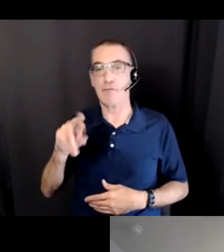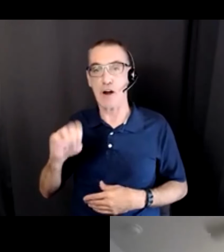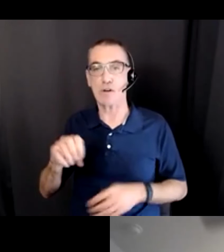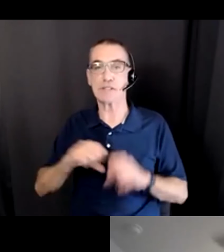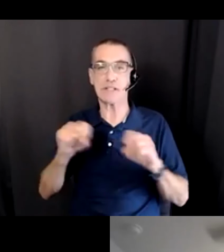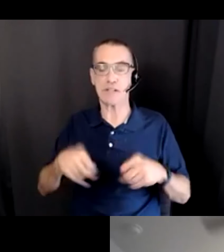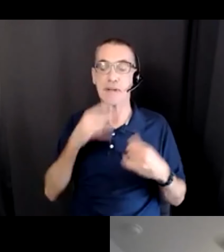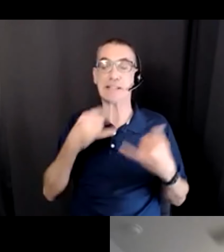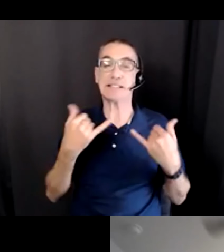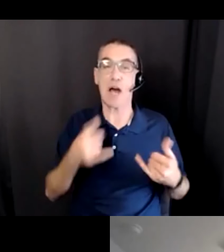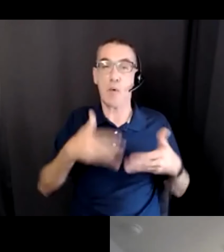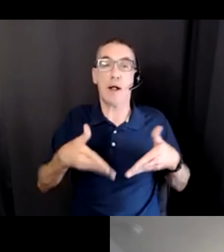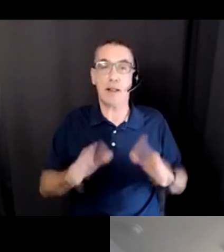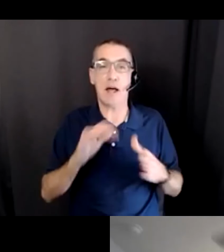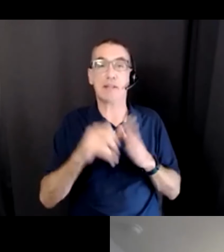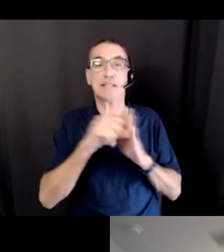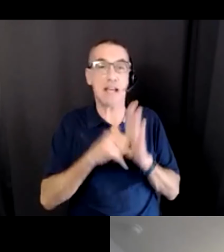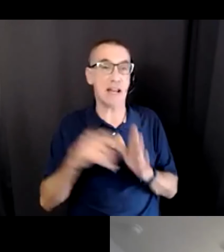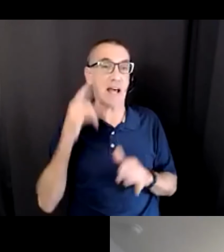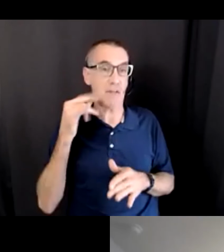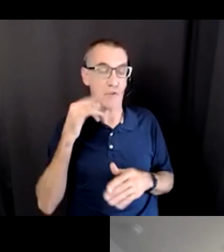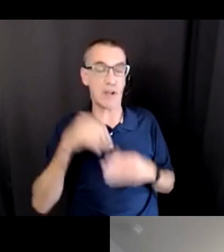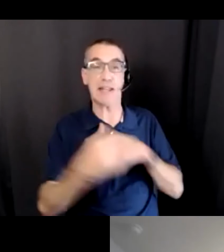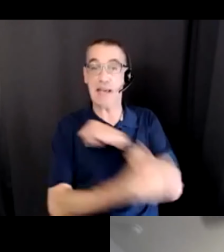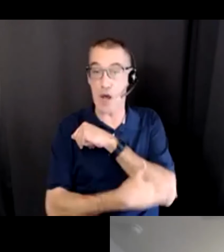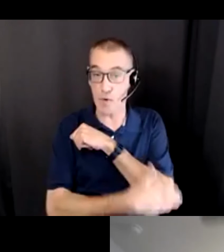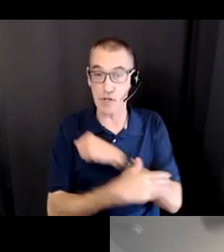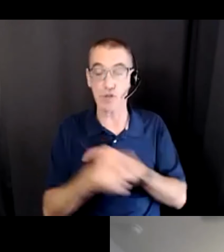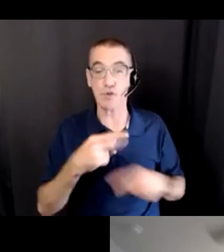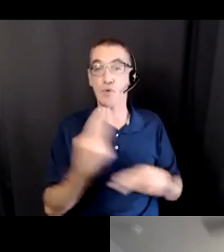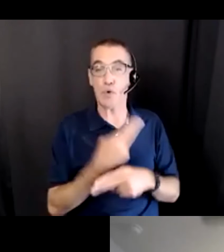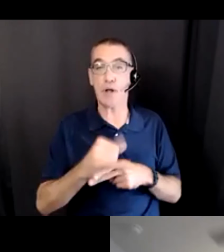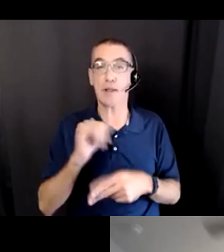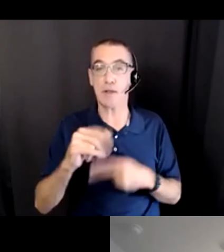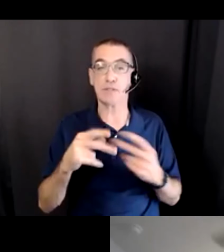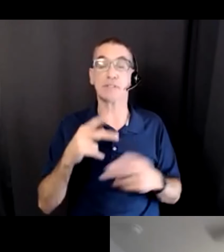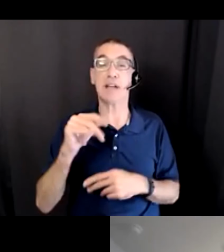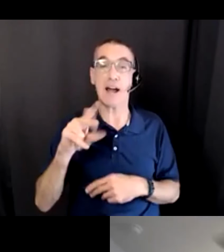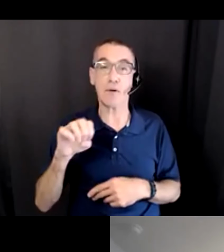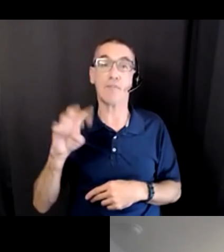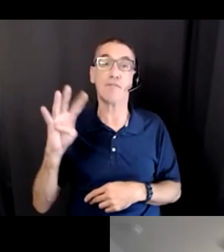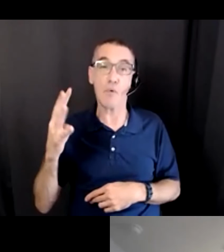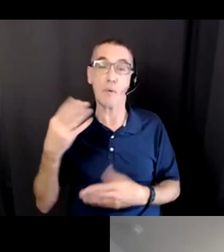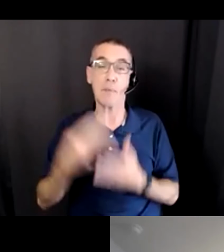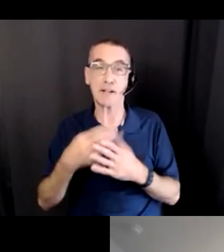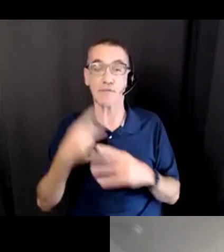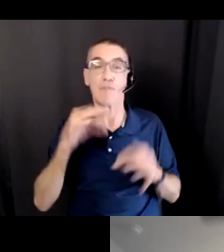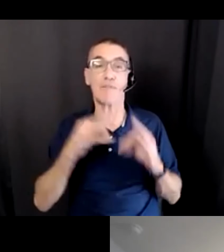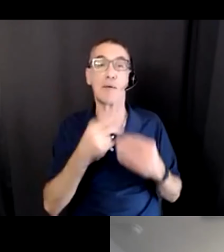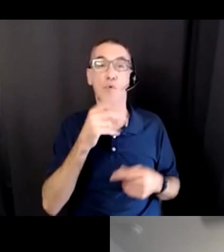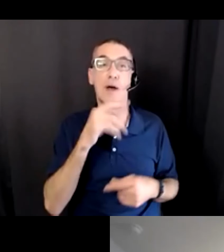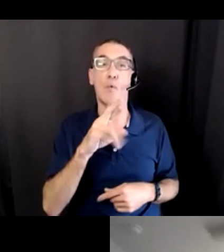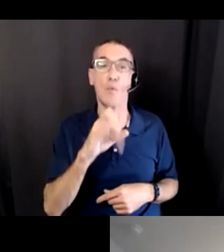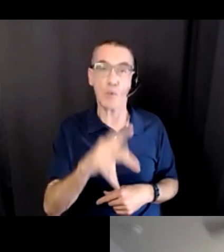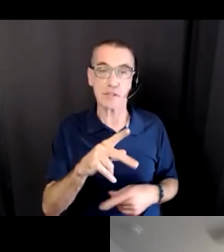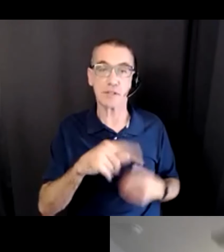and now will allow the state of California and the counties to utilize those Title IV monies for families at risk of